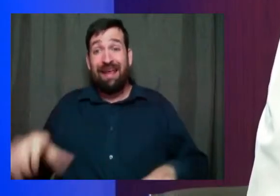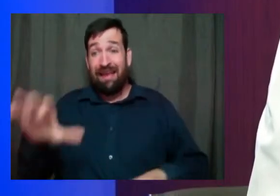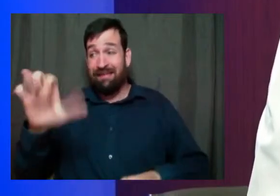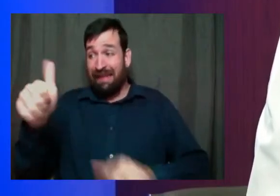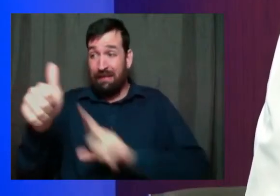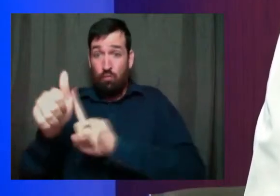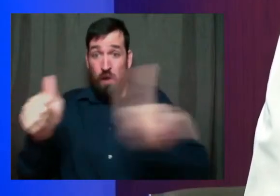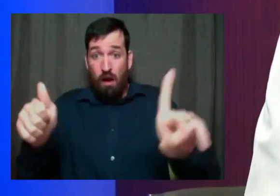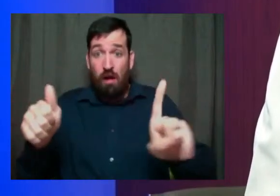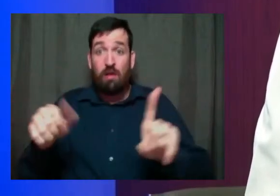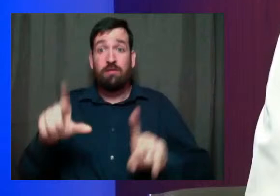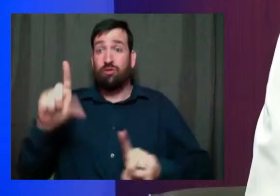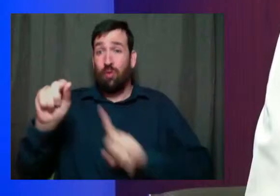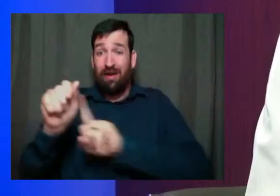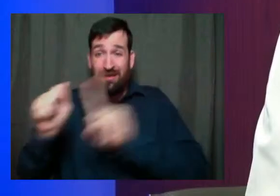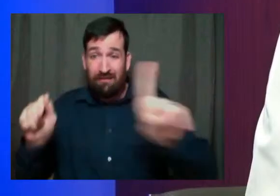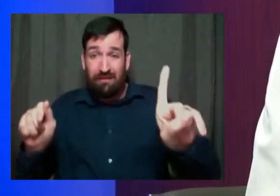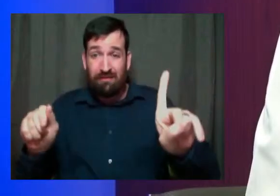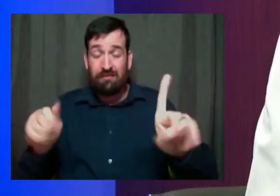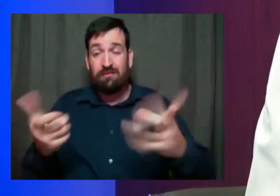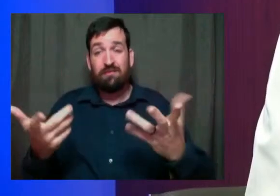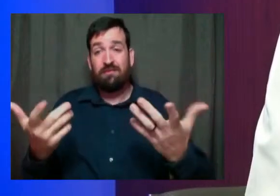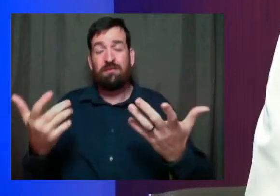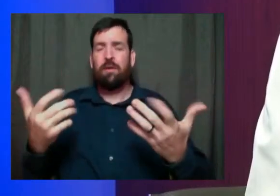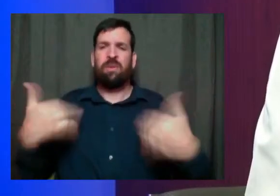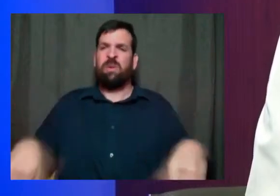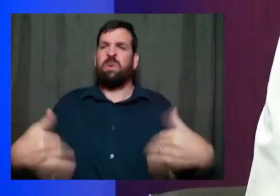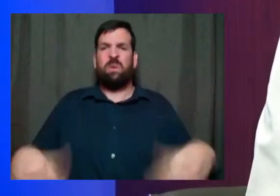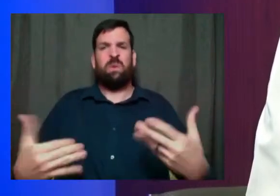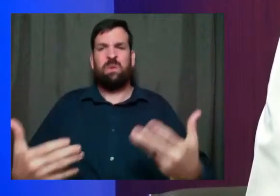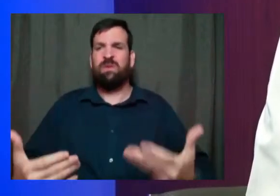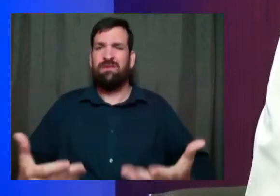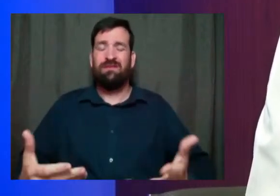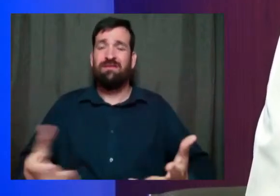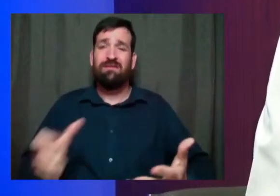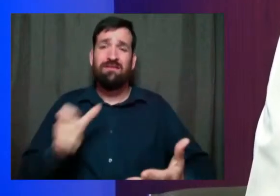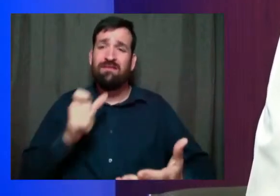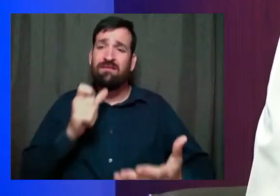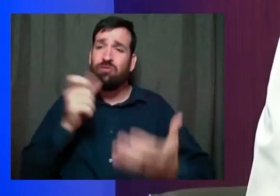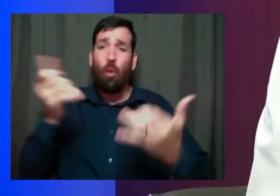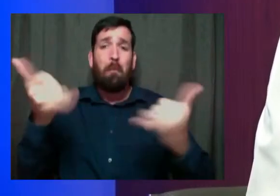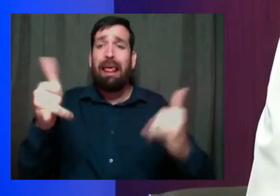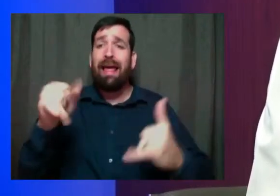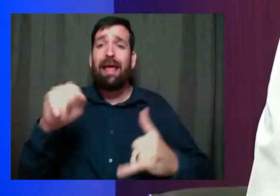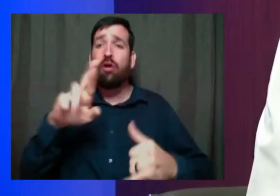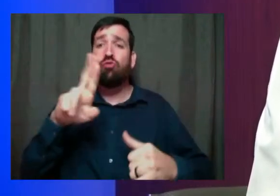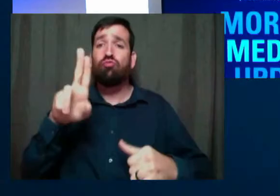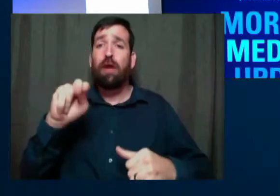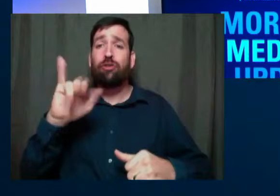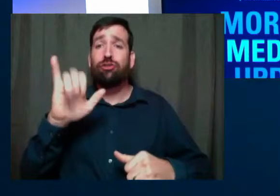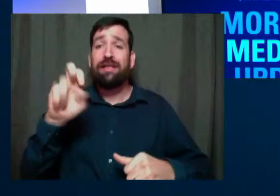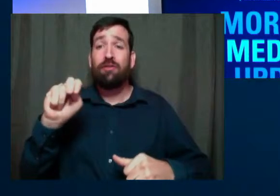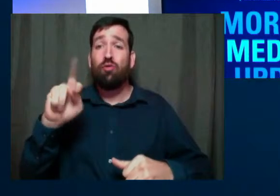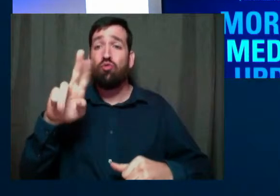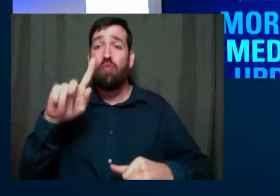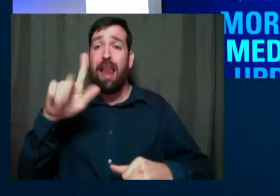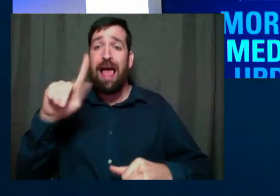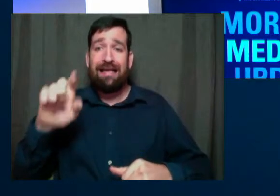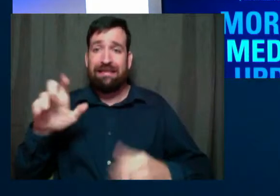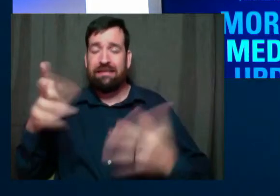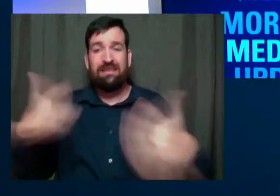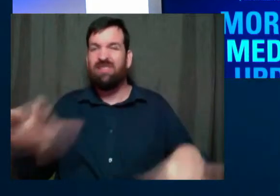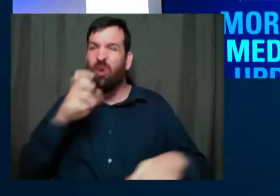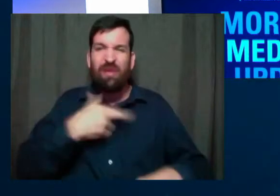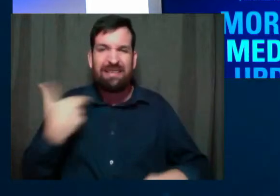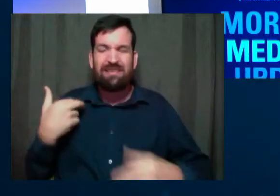in 20. And so I would not play Russian roulette when you have the answer right there in front of you. Last question is from Isaac.